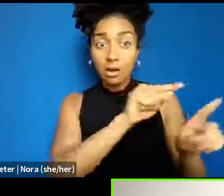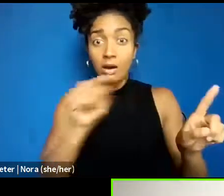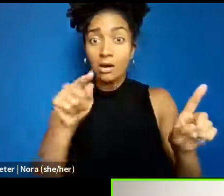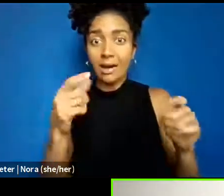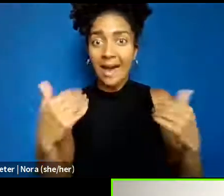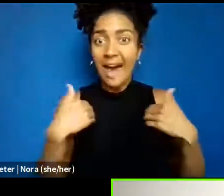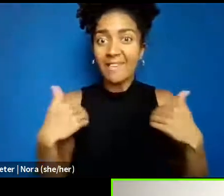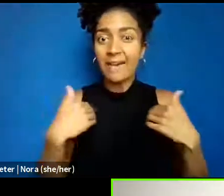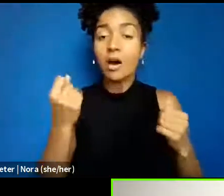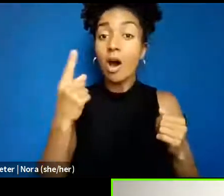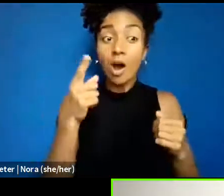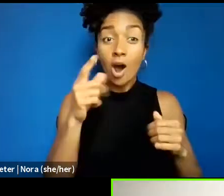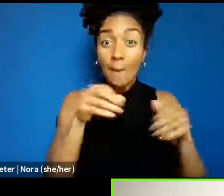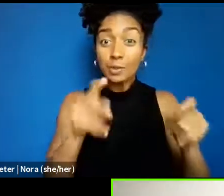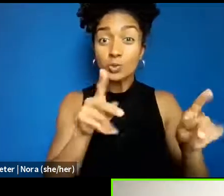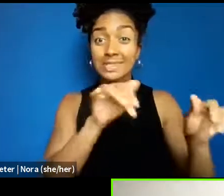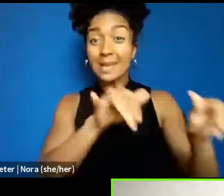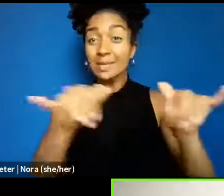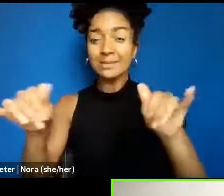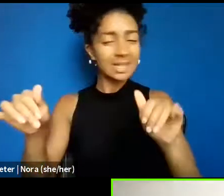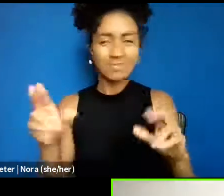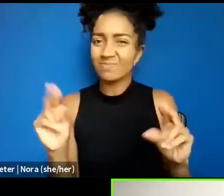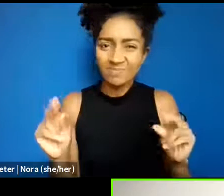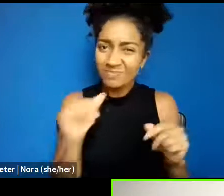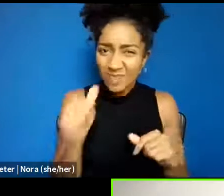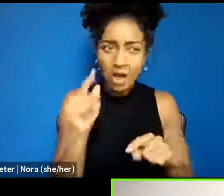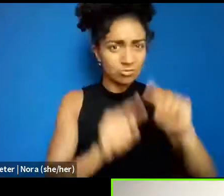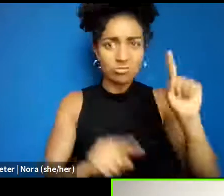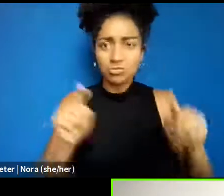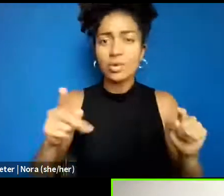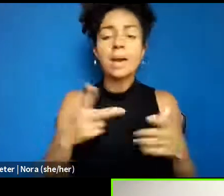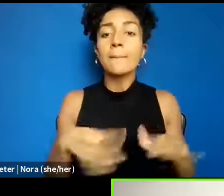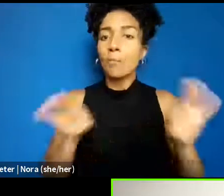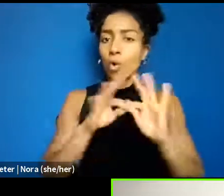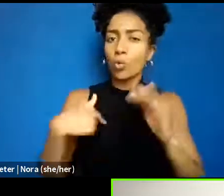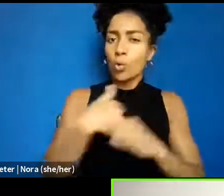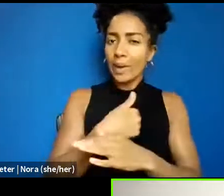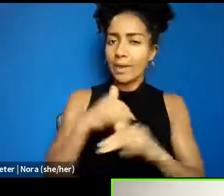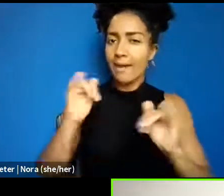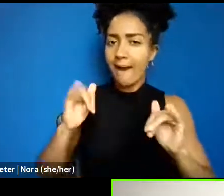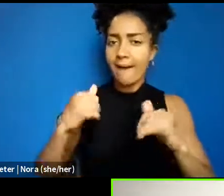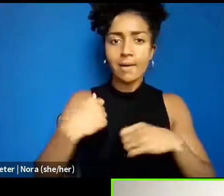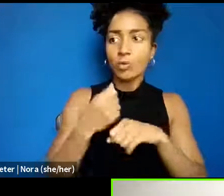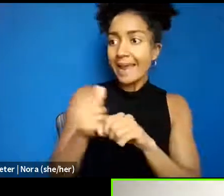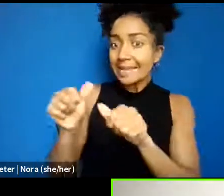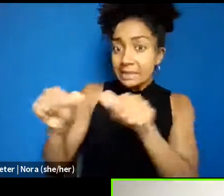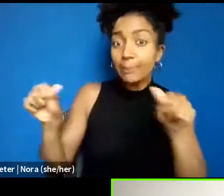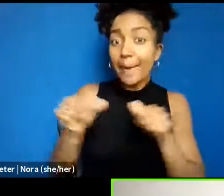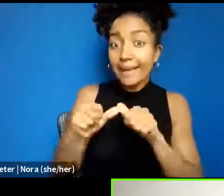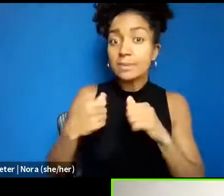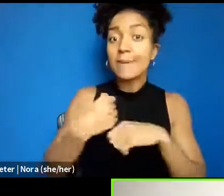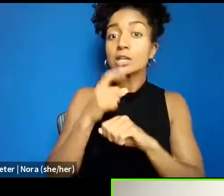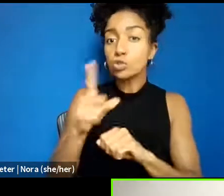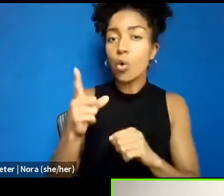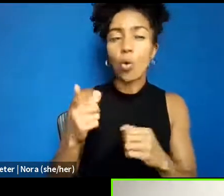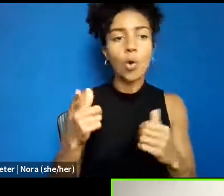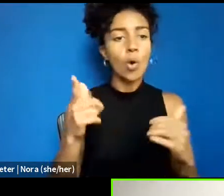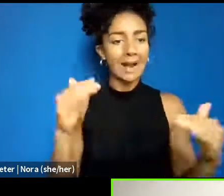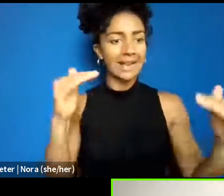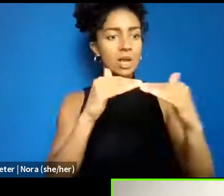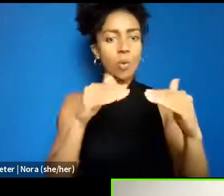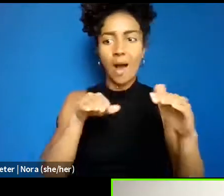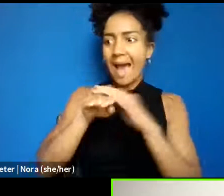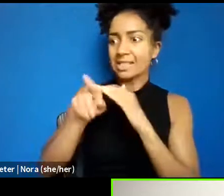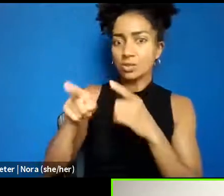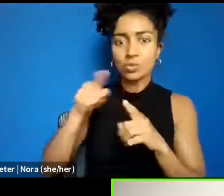So how are we creating space to allow and ensure that there's equitable access to those opportunities, recognizing that a lot of what